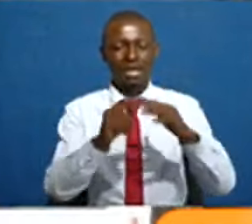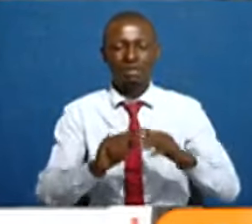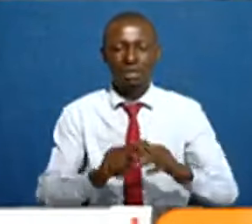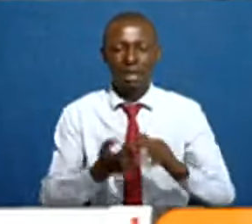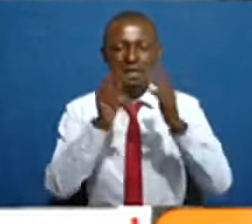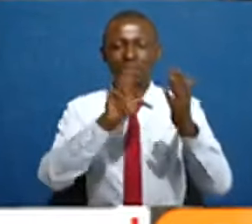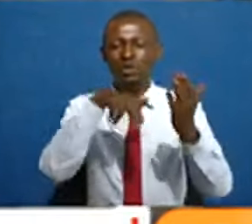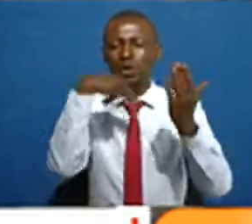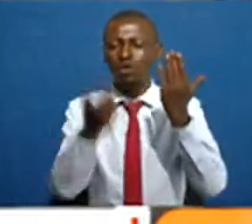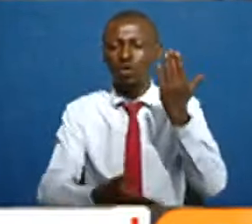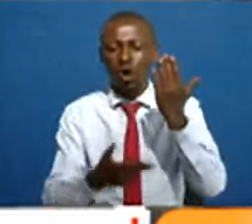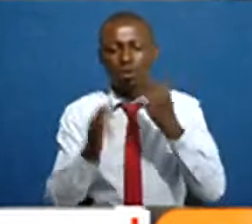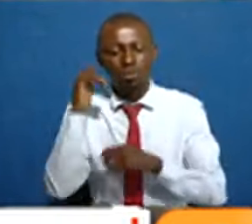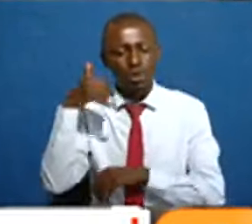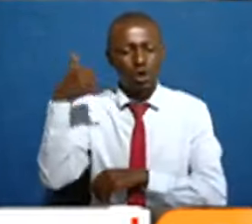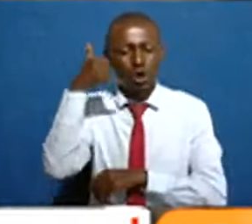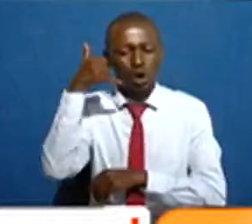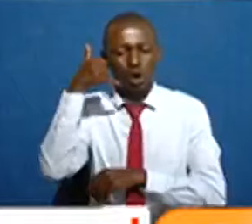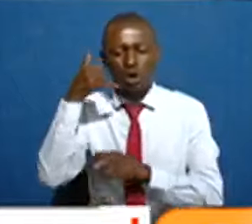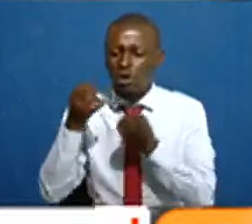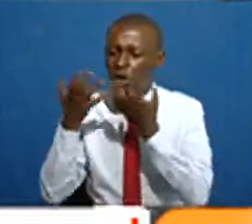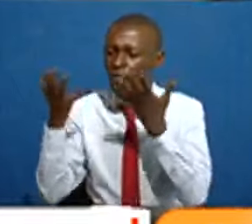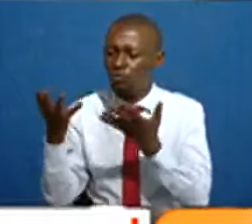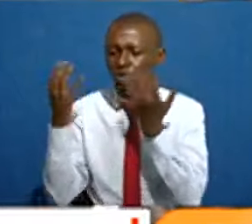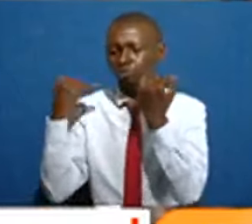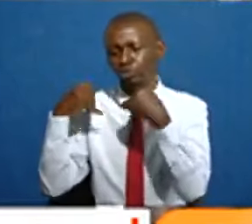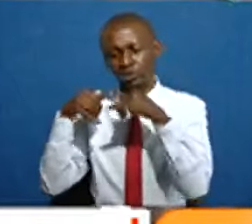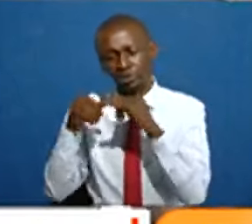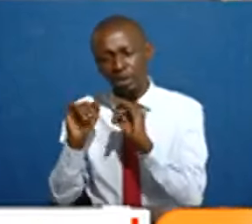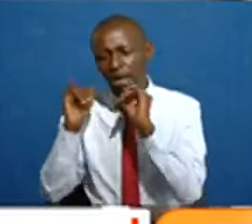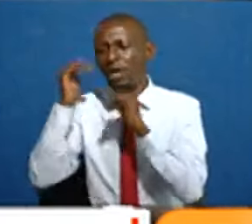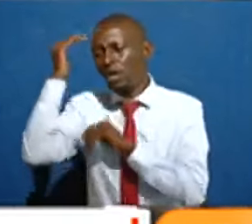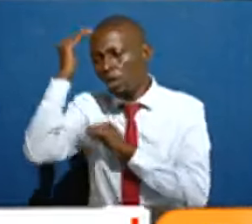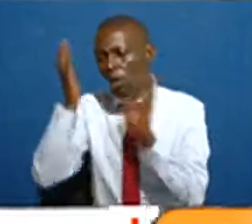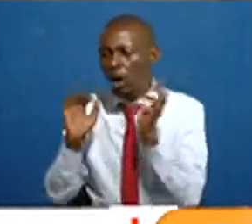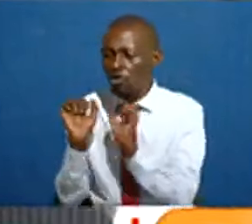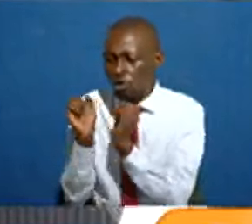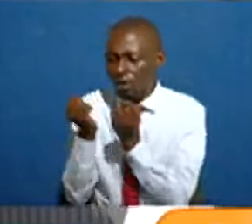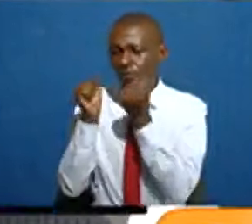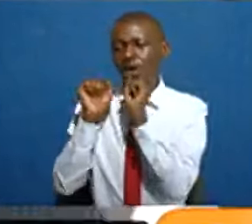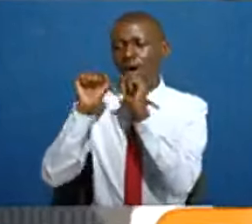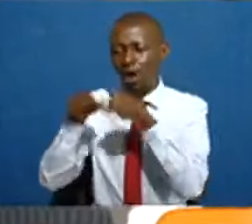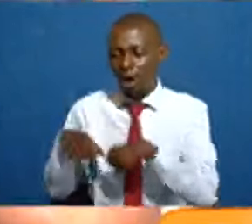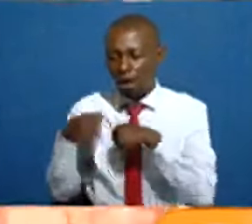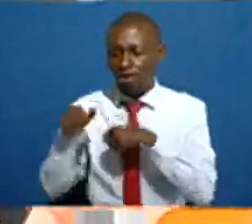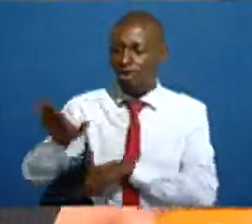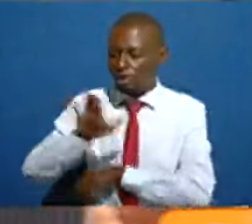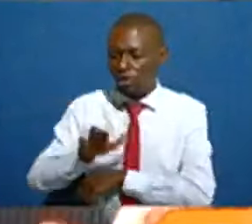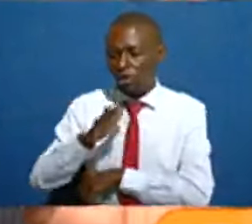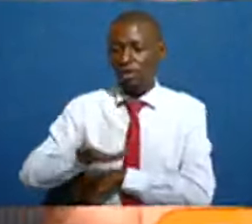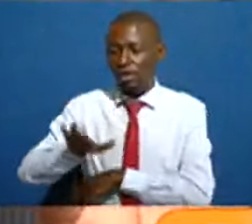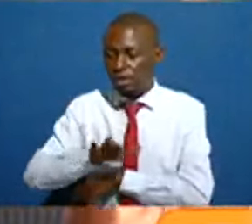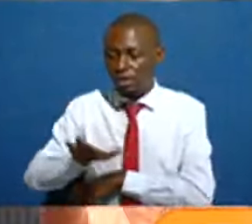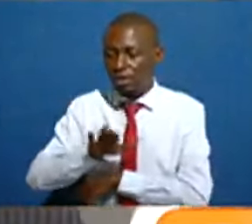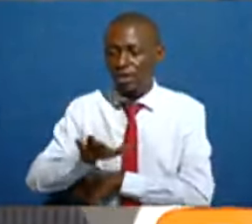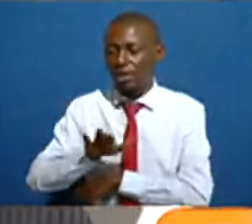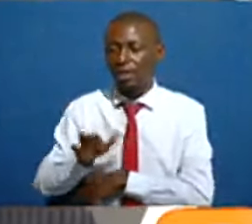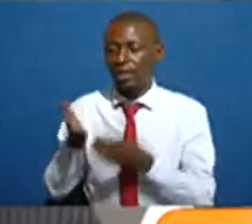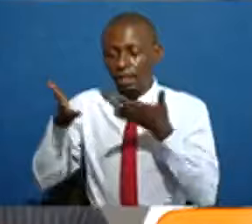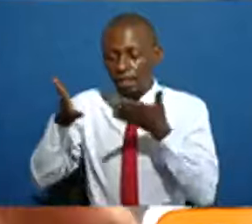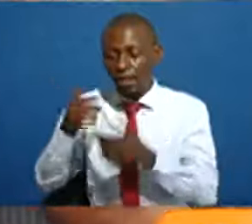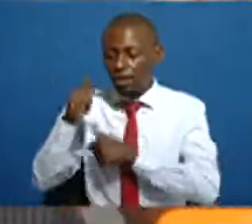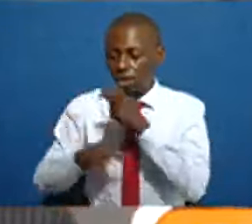akanipigia simu, akaniambia Mama John, jaribu sana uone vile nitaokolewa huku. Juu mahali niko, moto bado